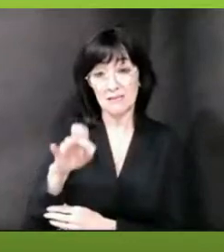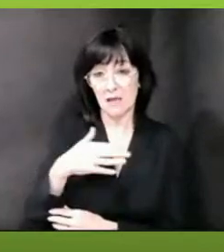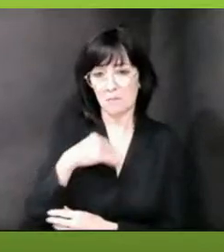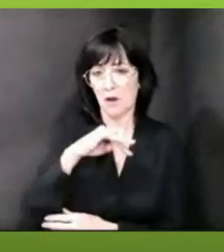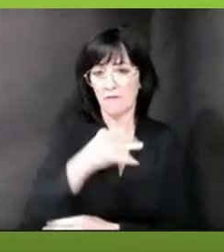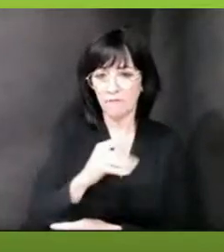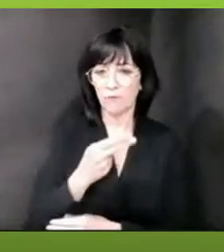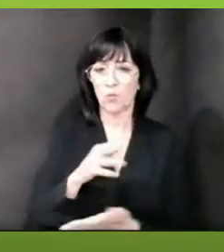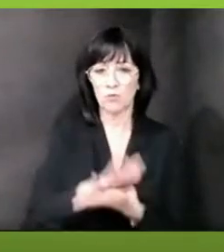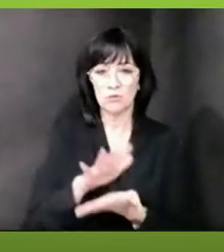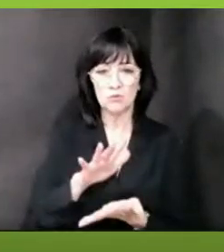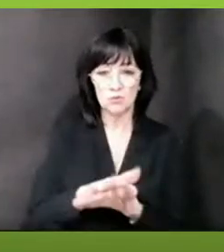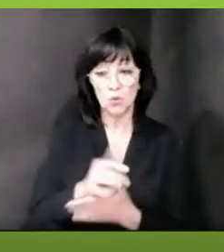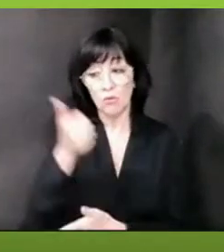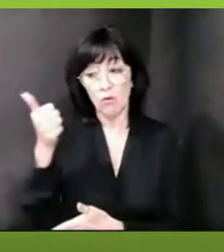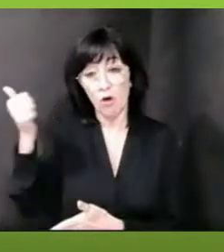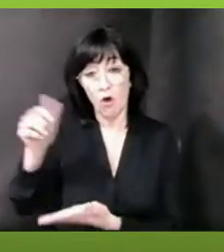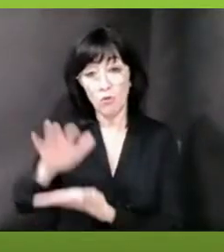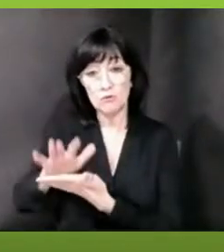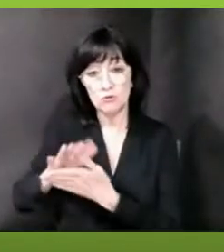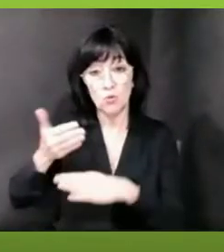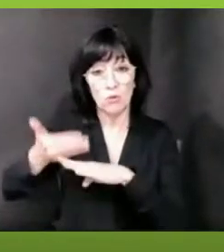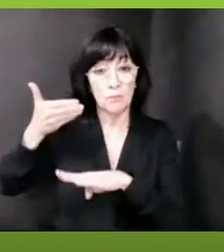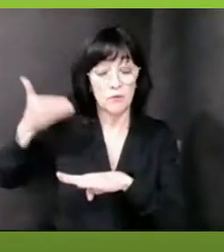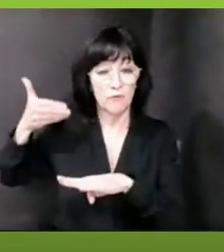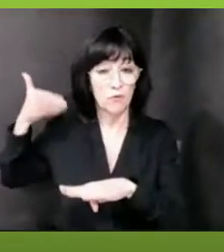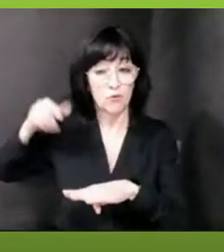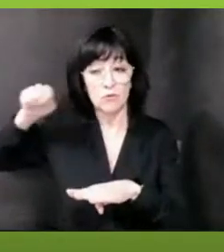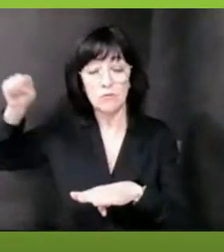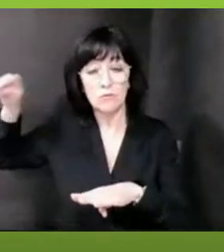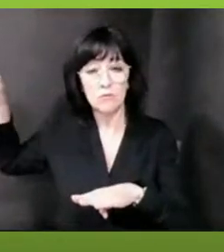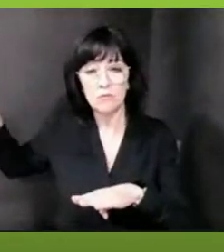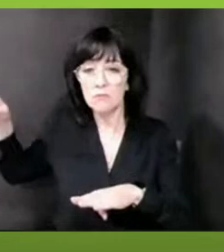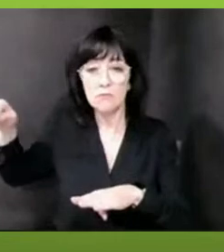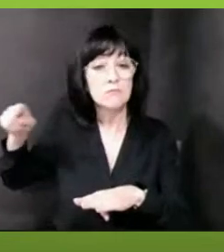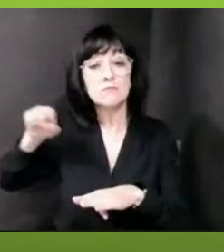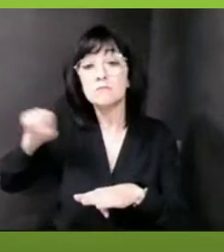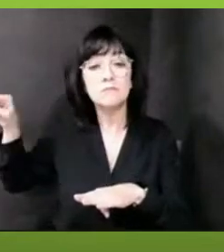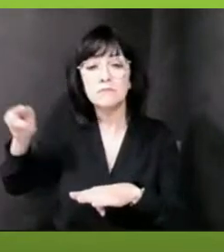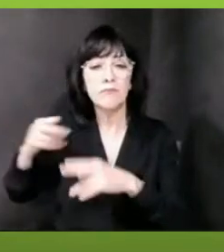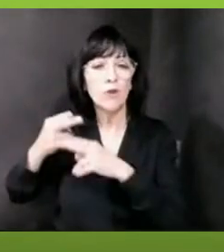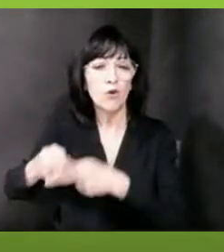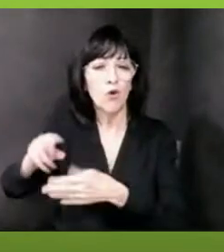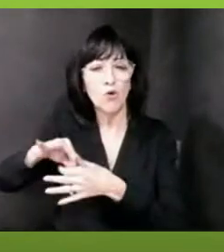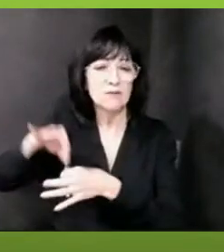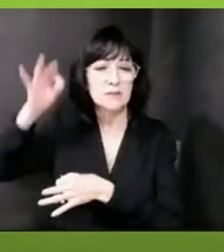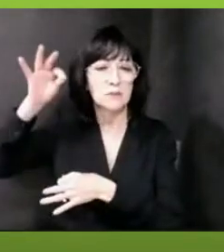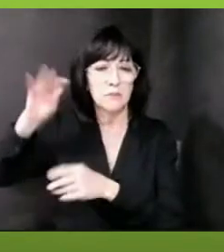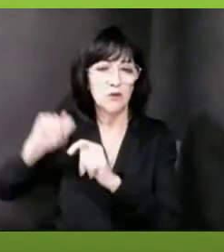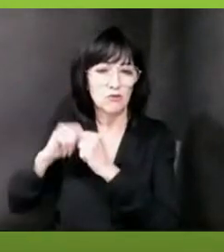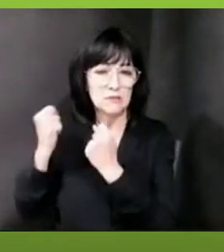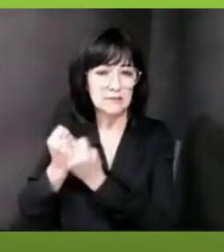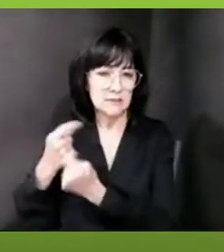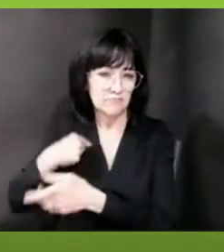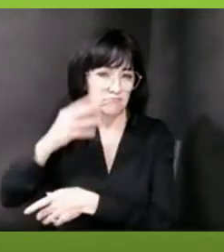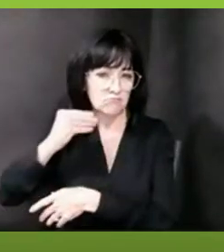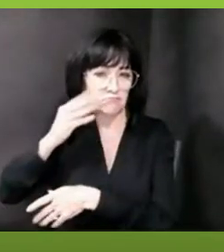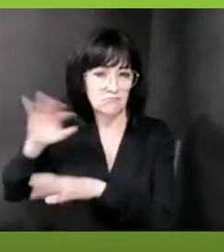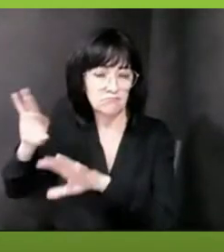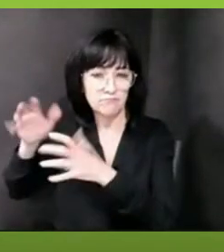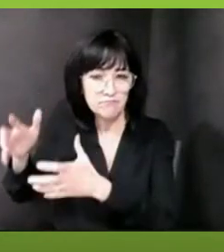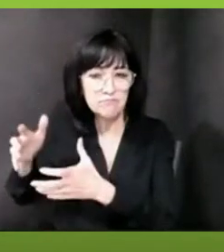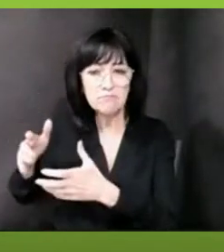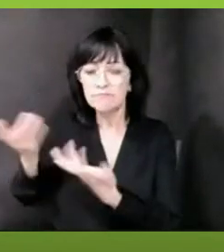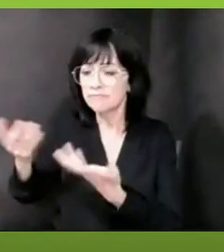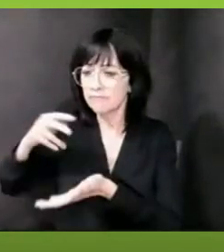as well, I did something instead of group counseling, I did a spirit team, which involved kids actually performing, dancing for